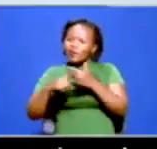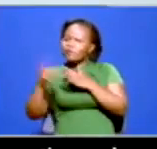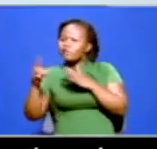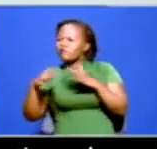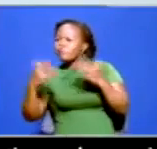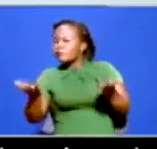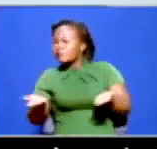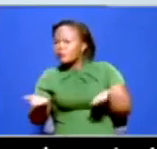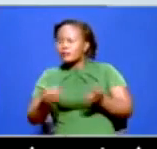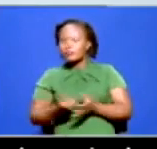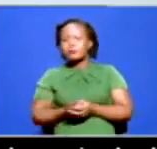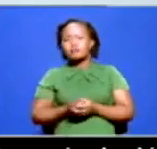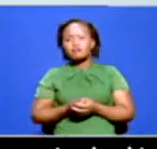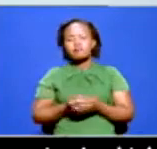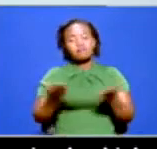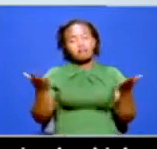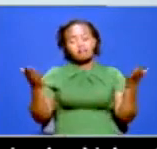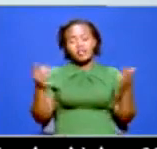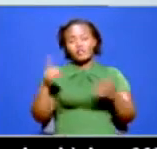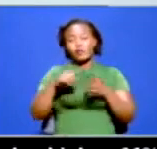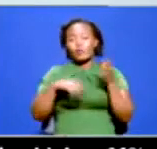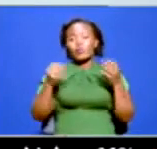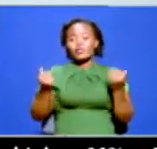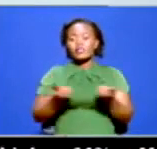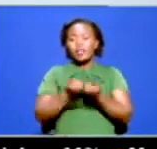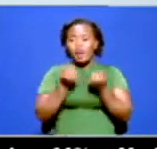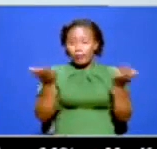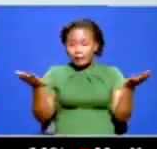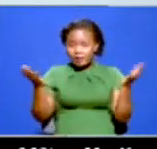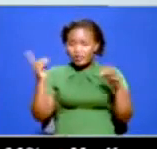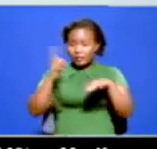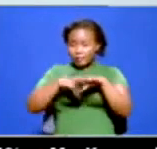rank. I think what happened obviously is that after I joined